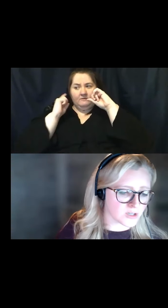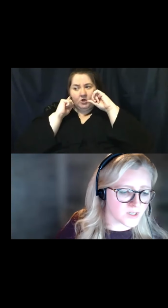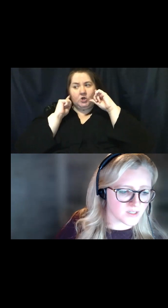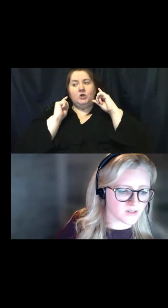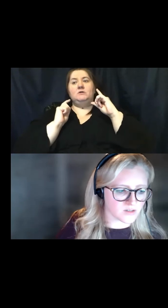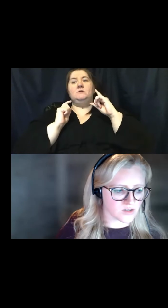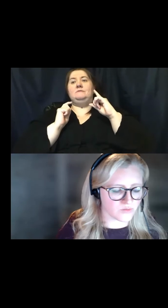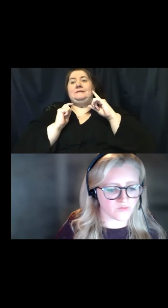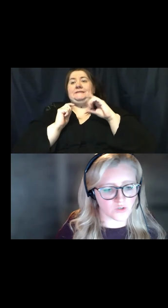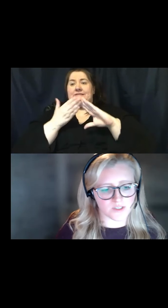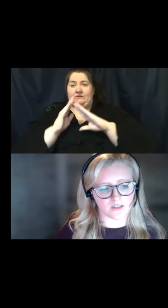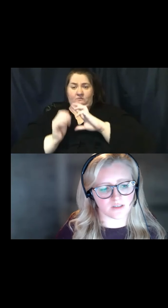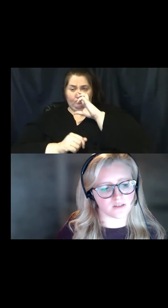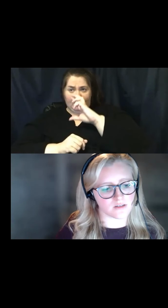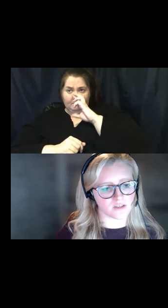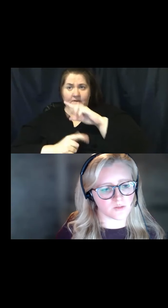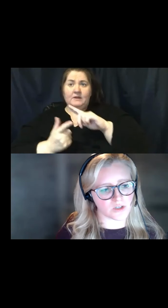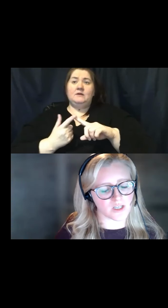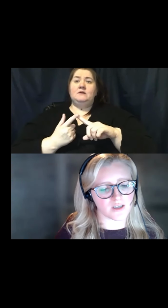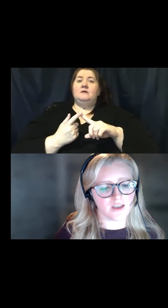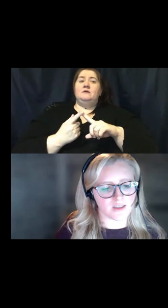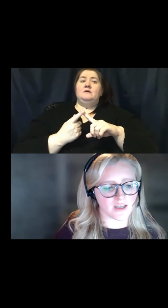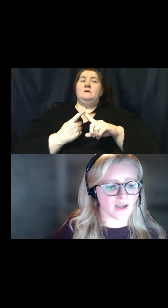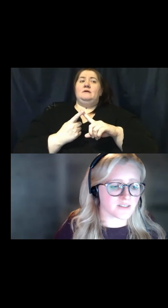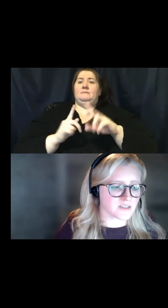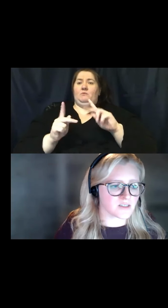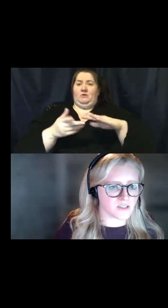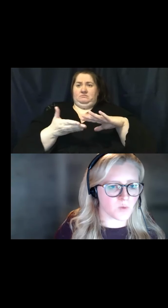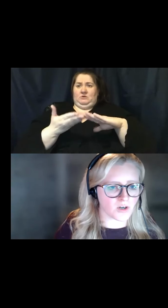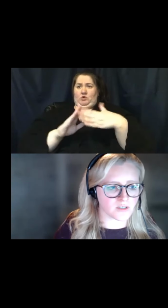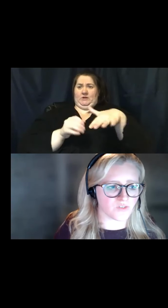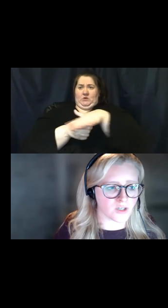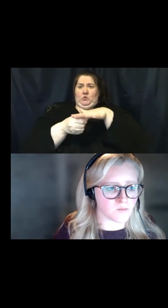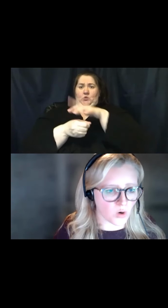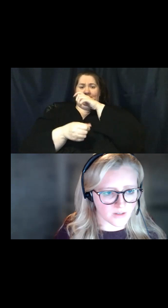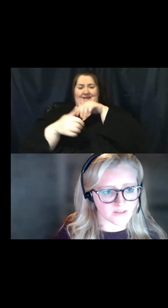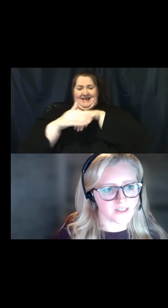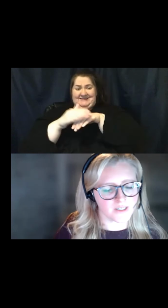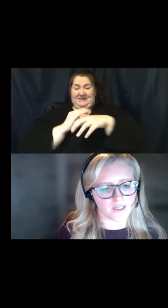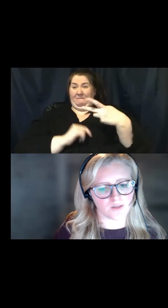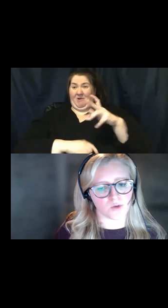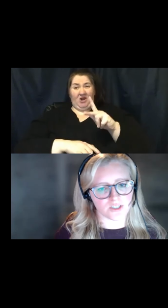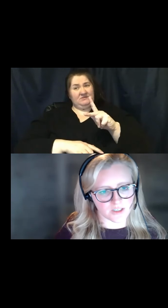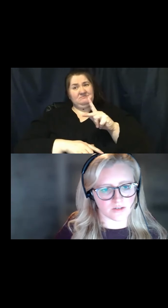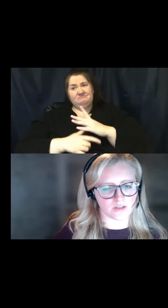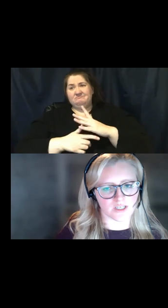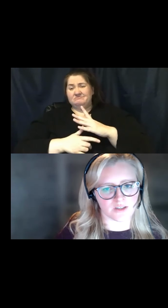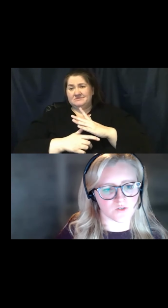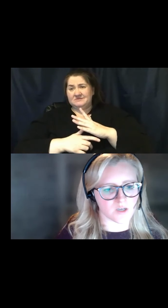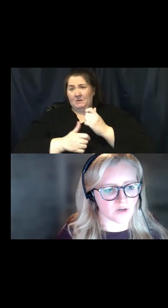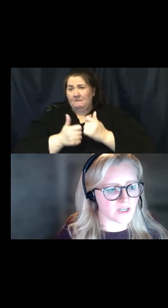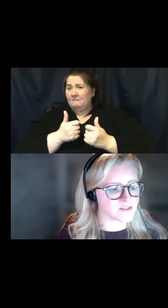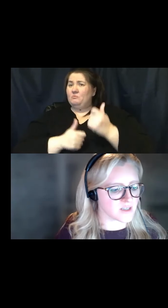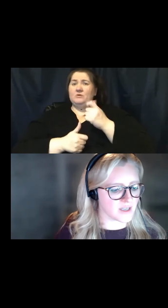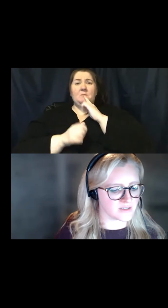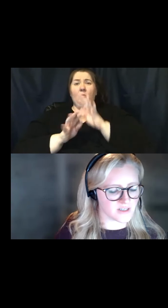city of Redmond and also from folks in the community that access to this park is very important, particularly in